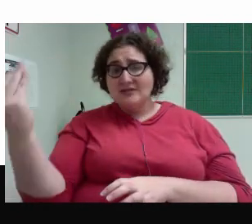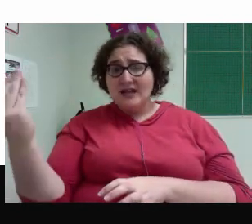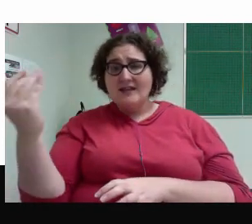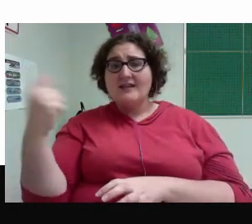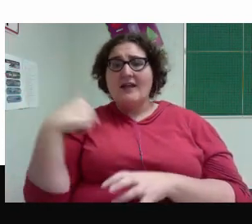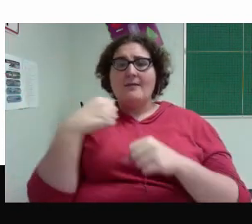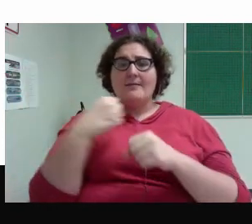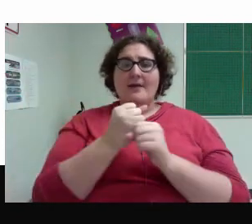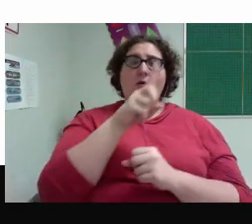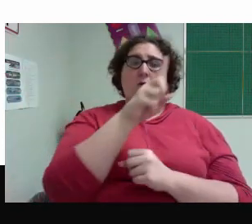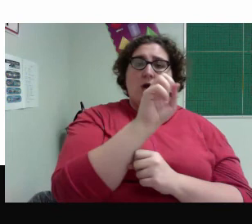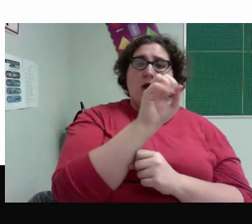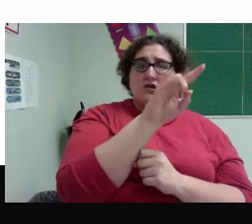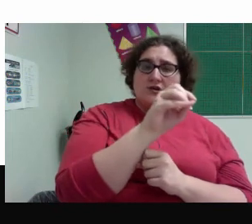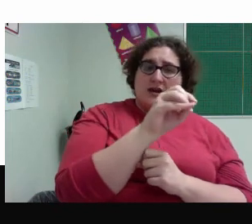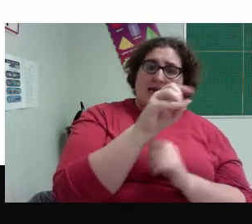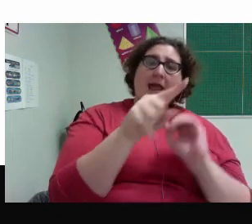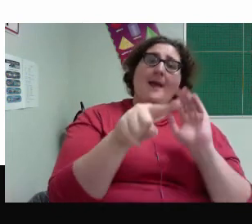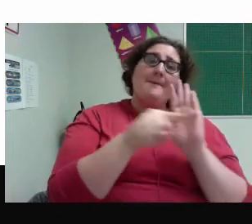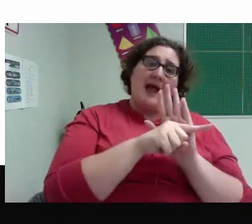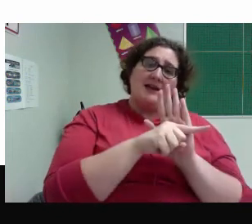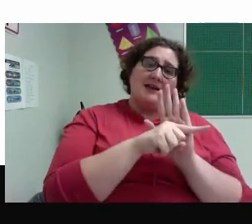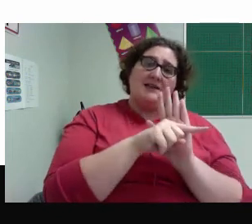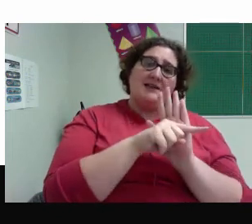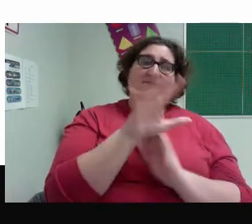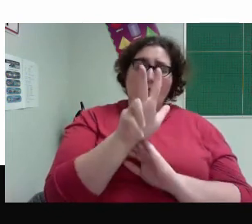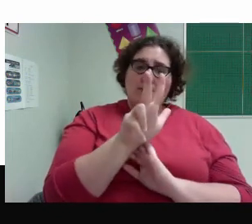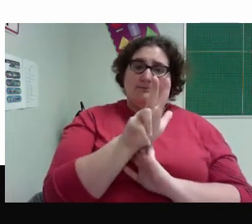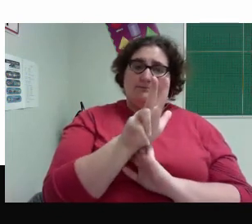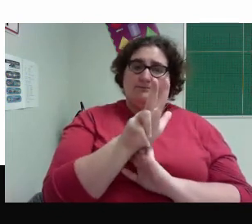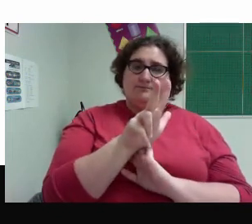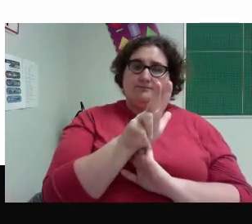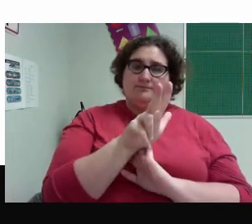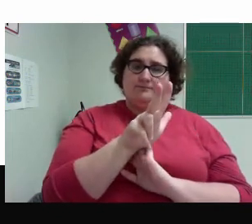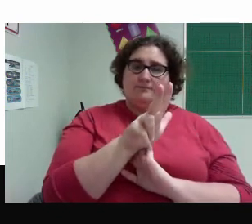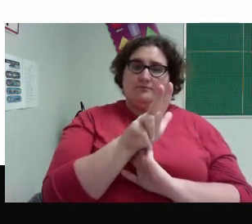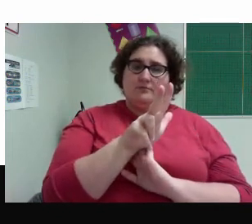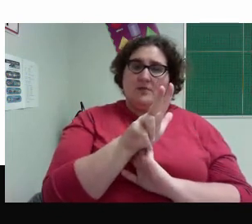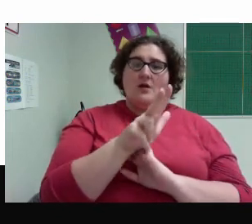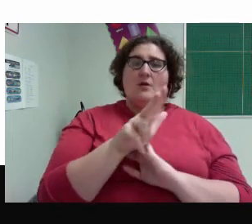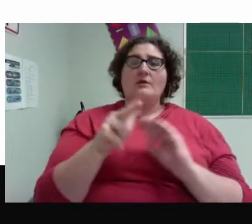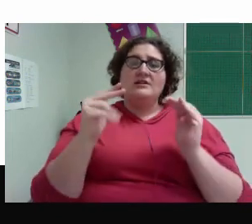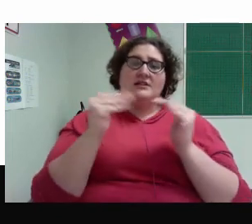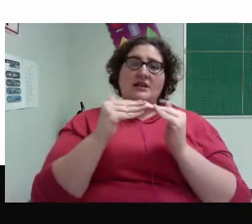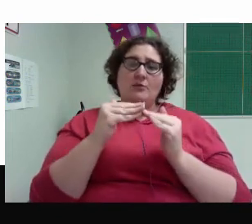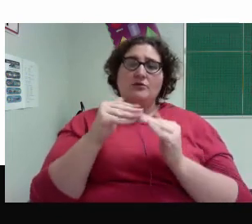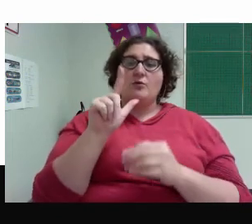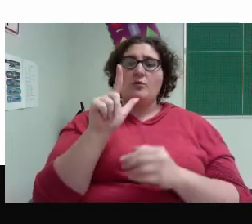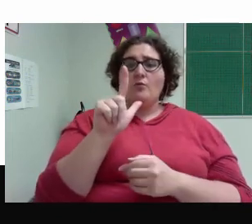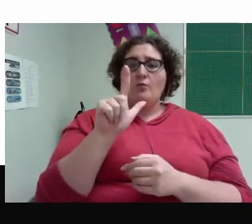form a linear pair, so I'm going to take 180 minus 53. And you get that those